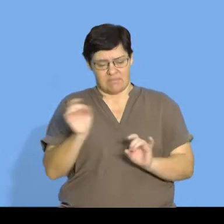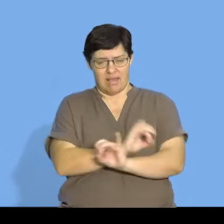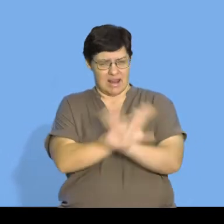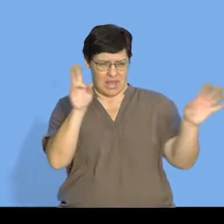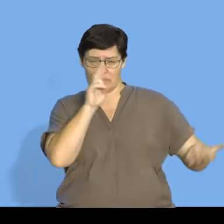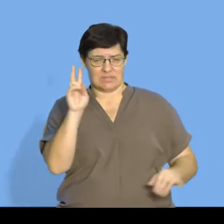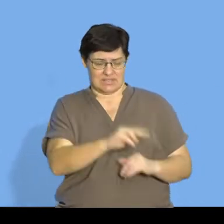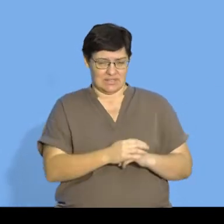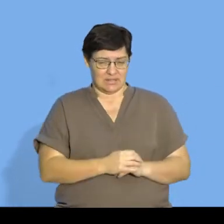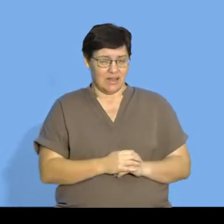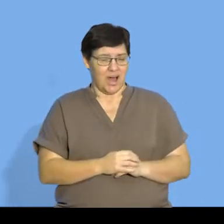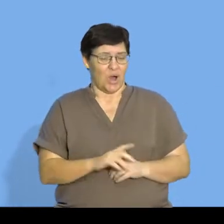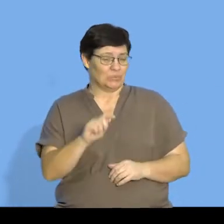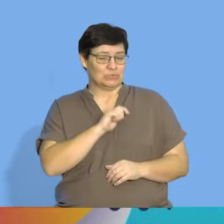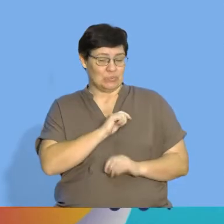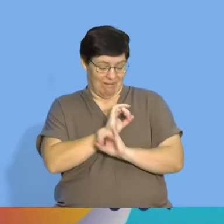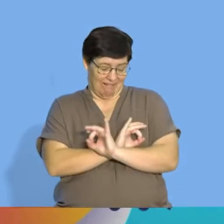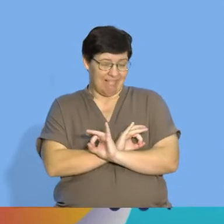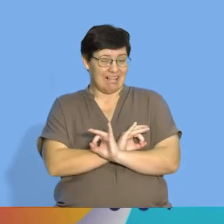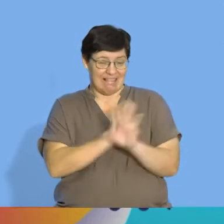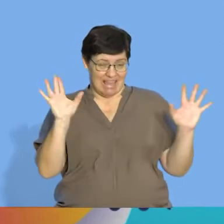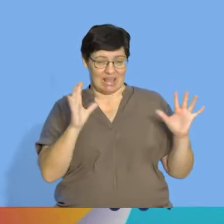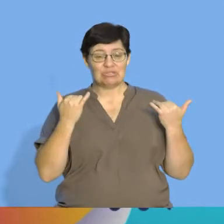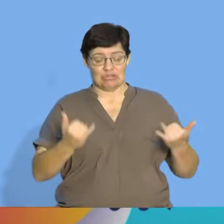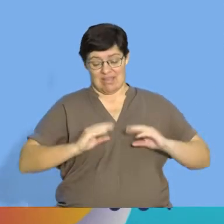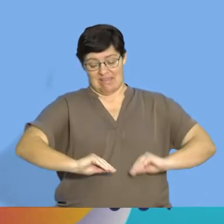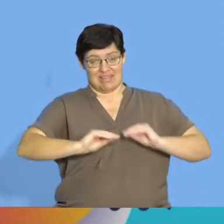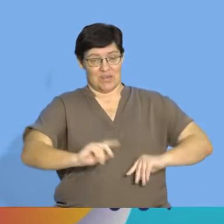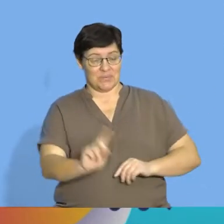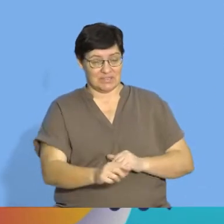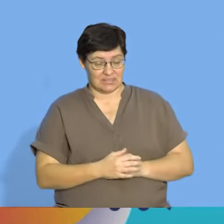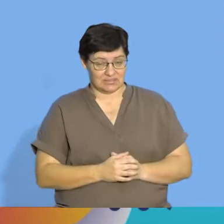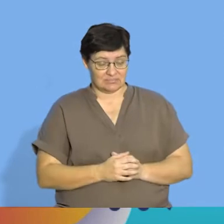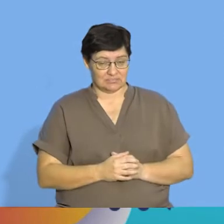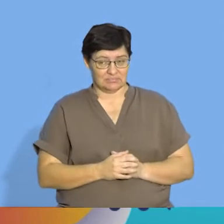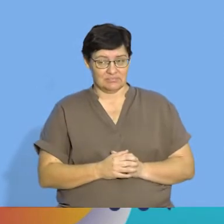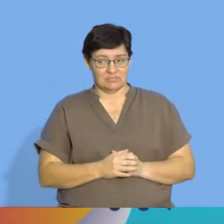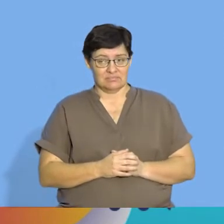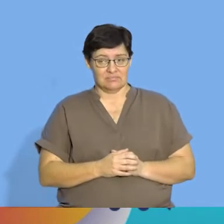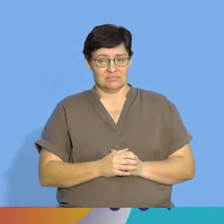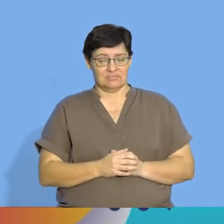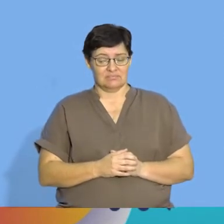can see, and this was very, very evident in what we have done in this segment of our lesson.